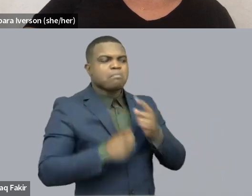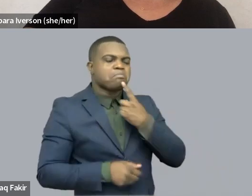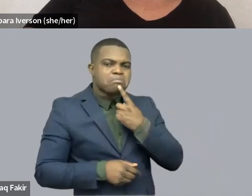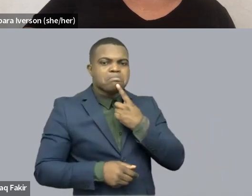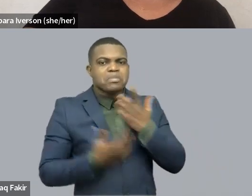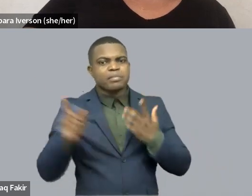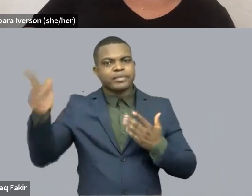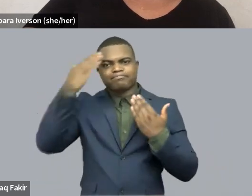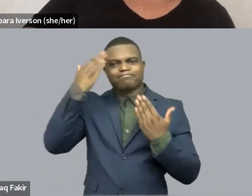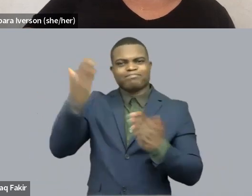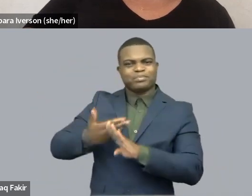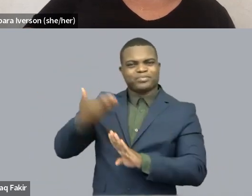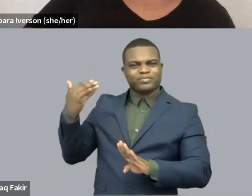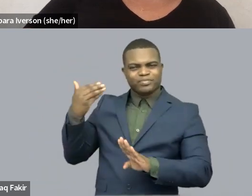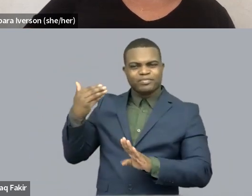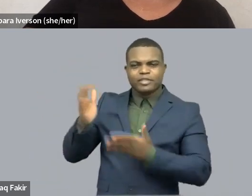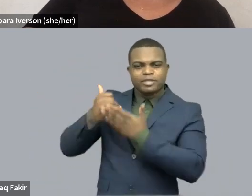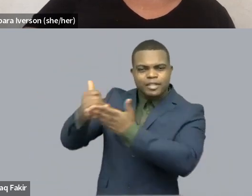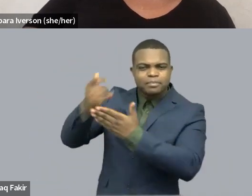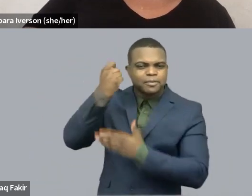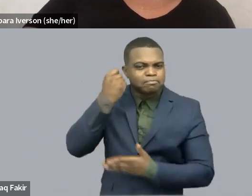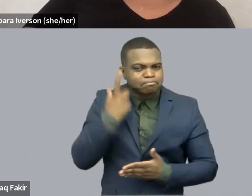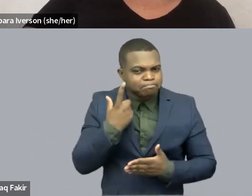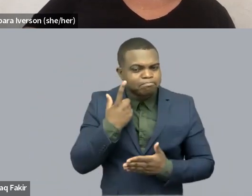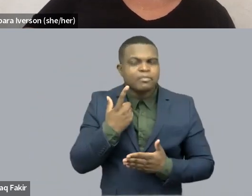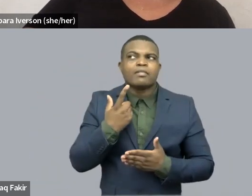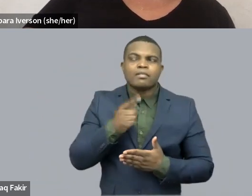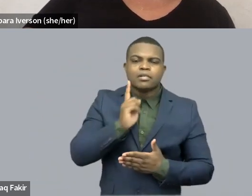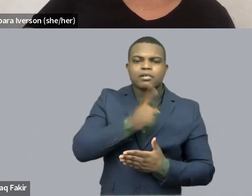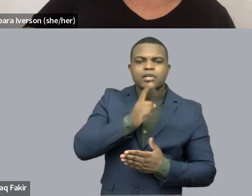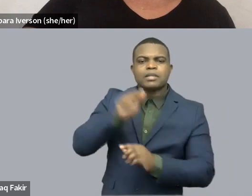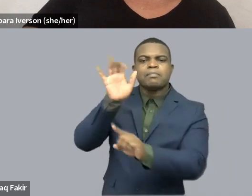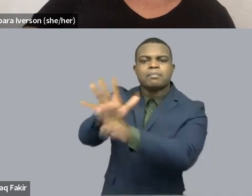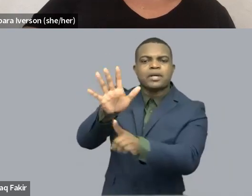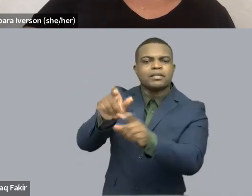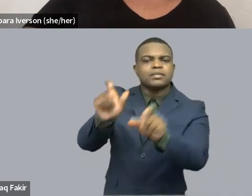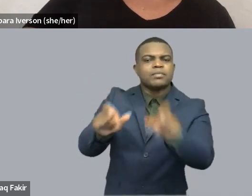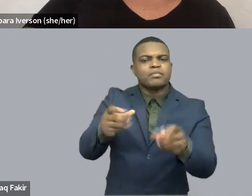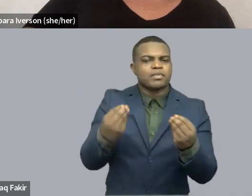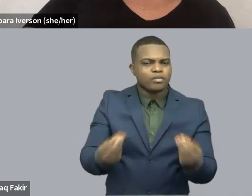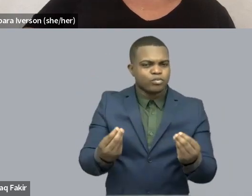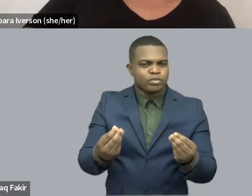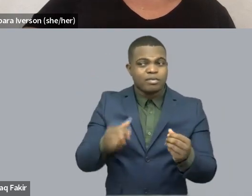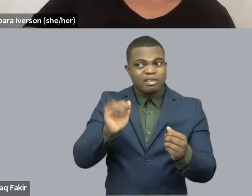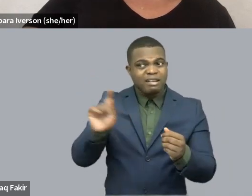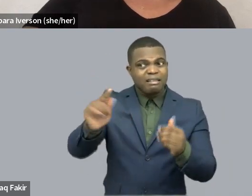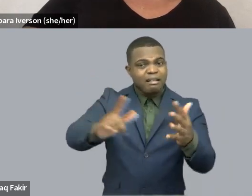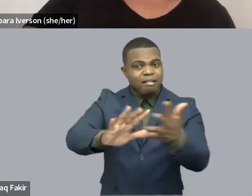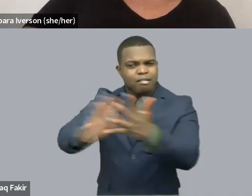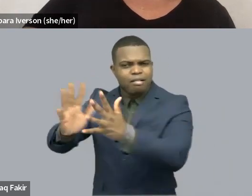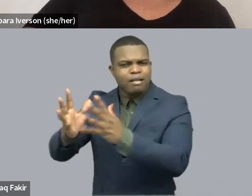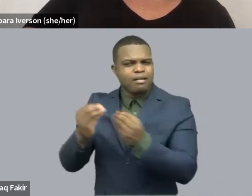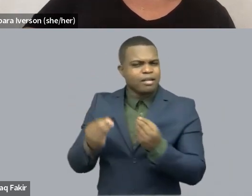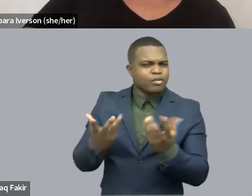attacks, either cyber attacks or, for example, targeted surveillance, is having on people. Because what